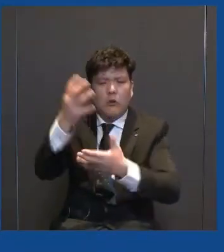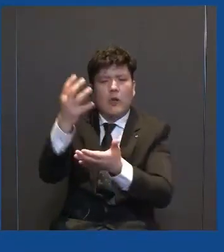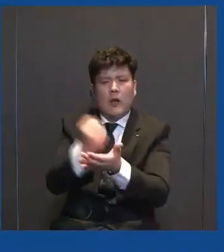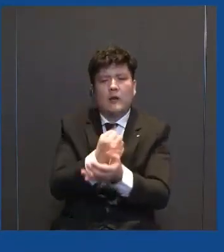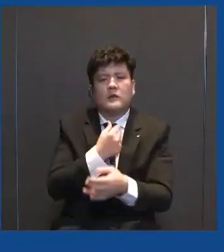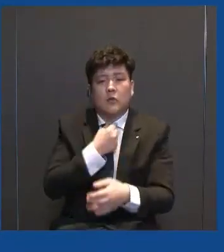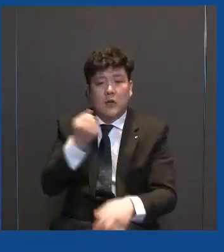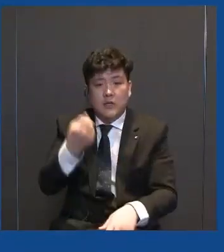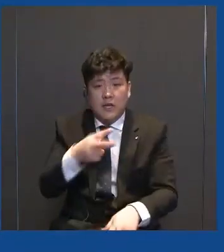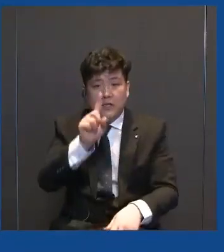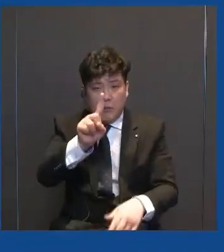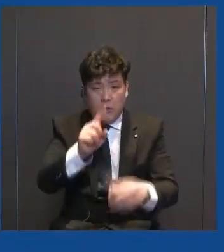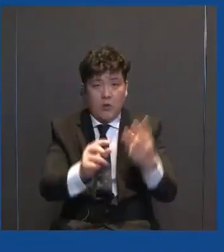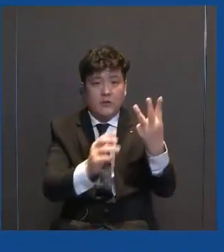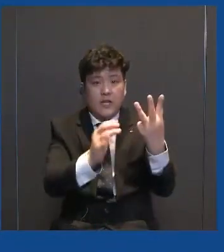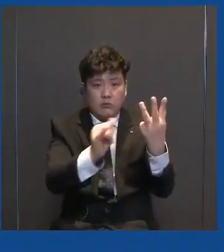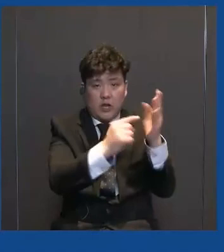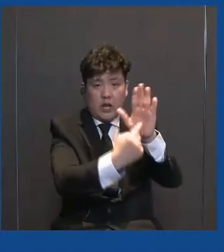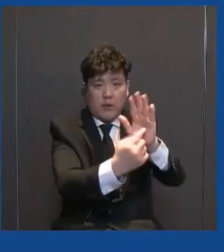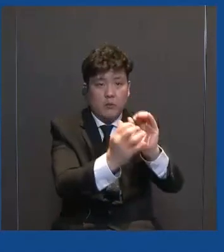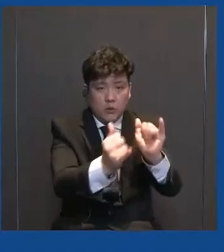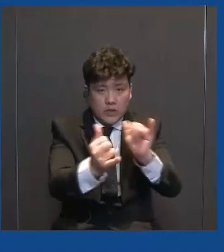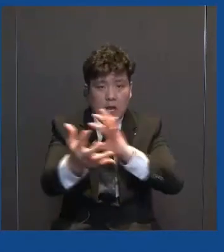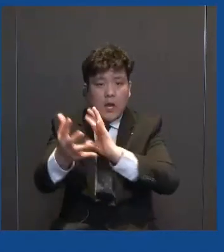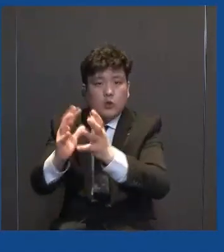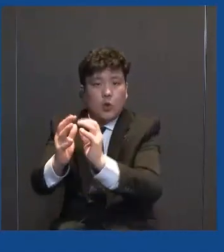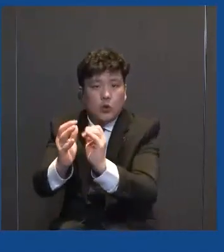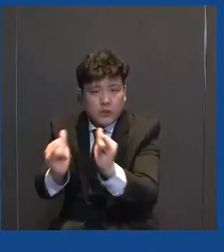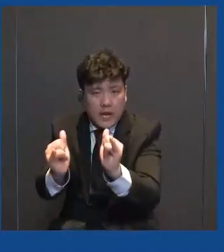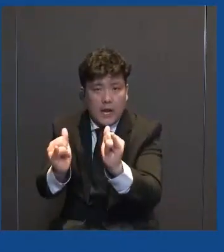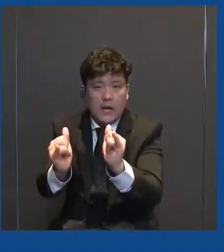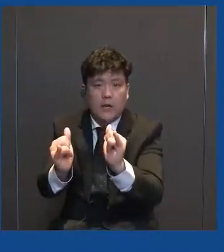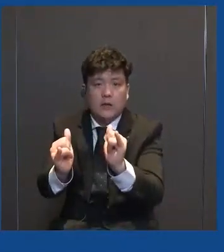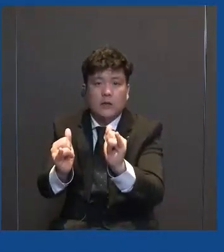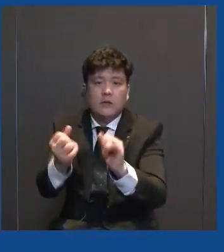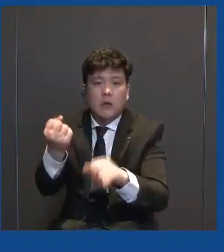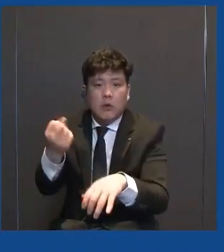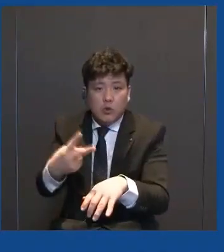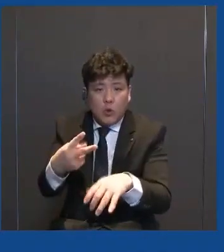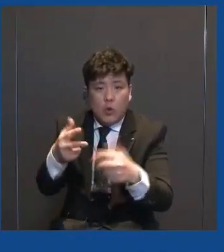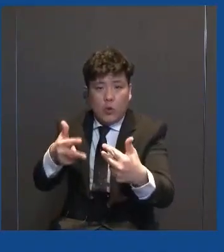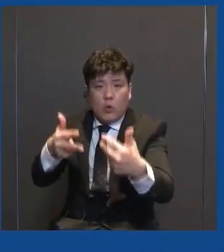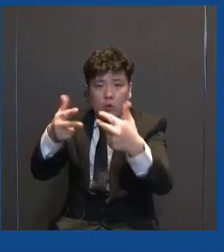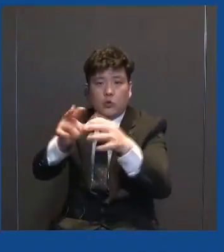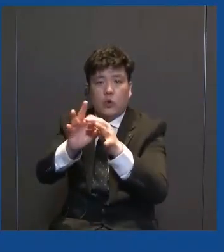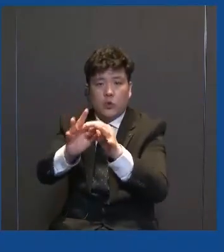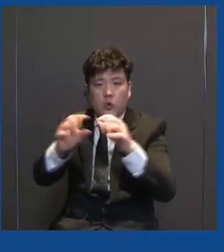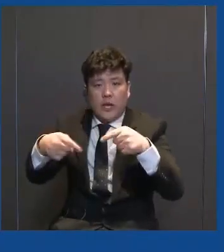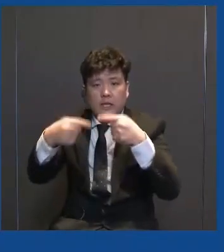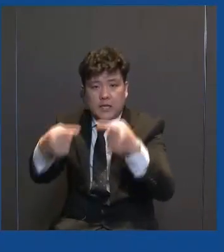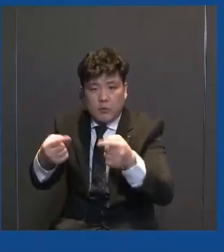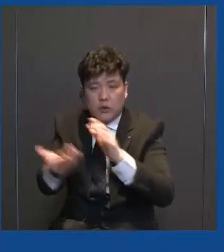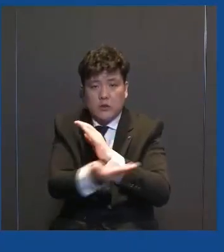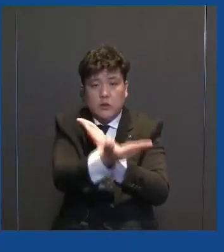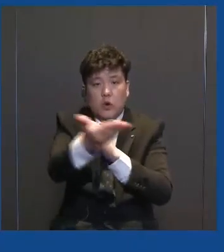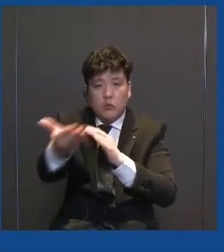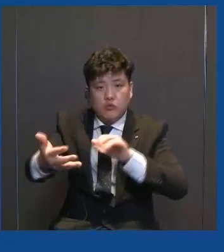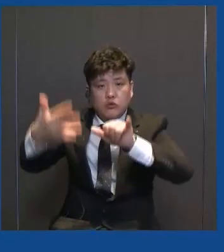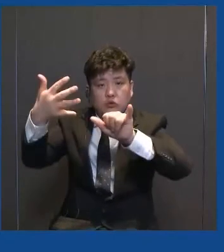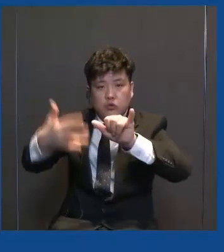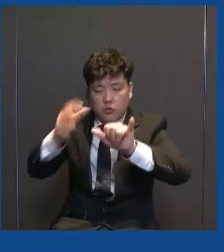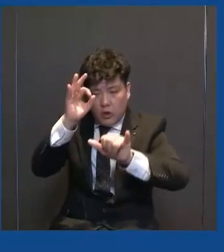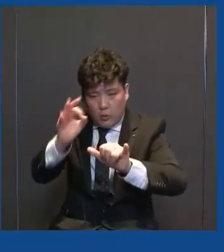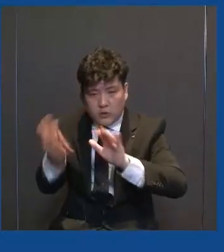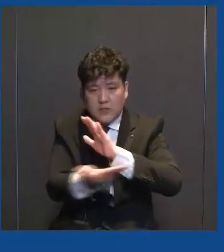for 3 days, I hope we will be able to derive good outcome, good conclusion. Once again, I would like to thank the speakers and the